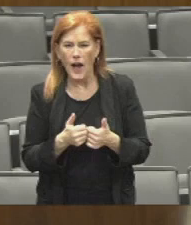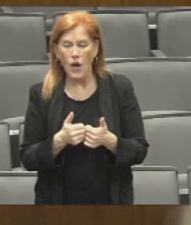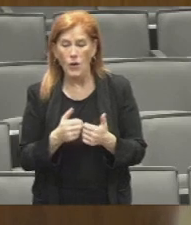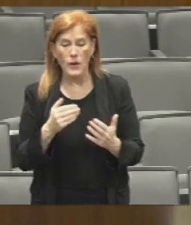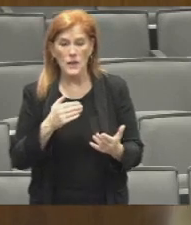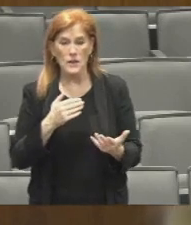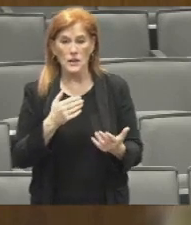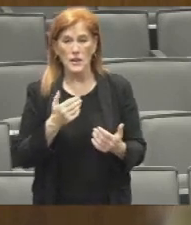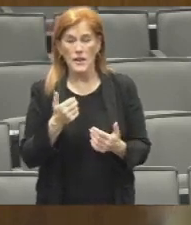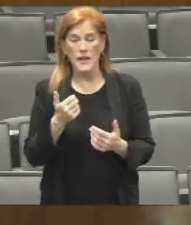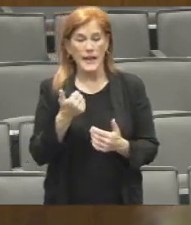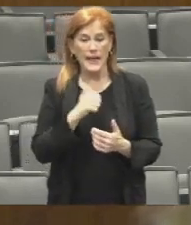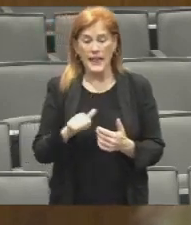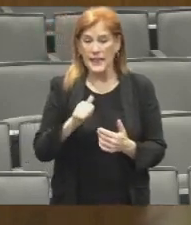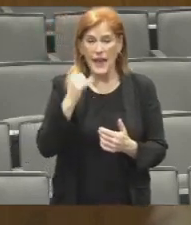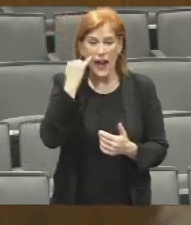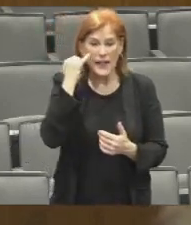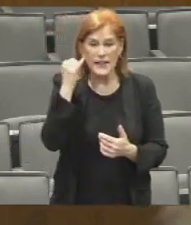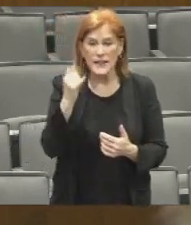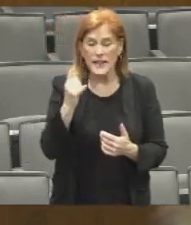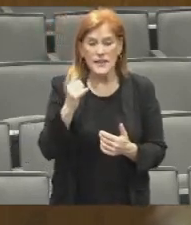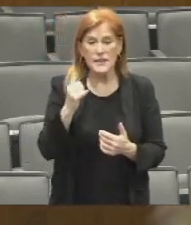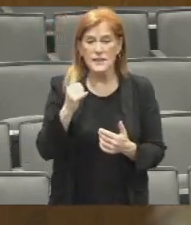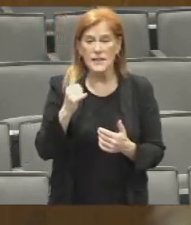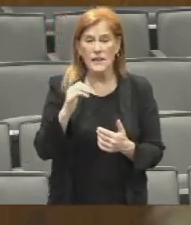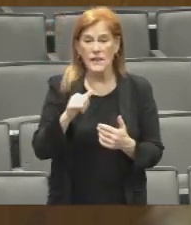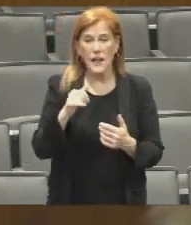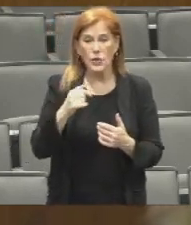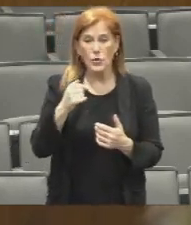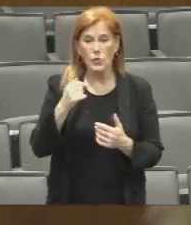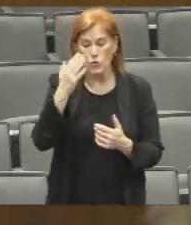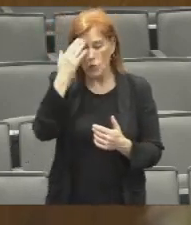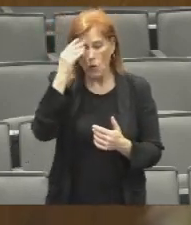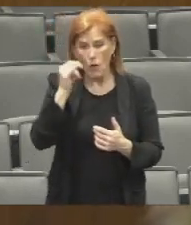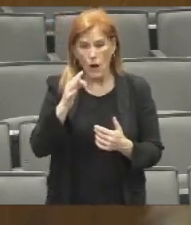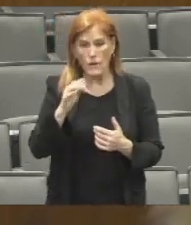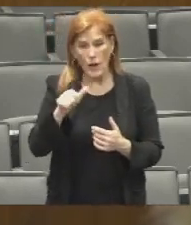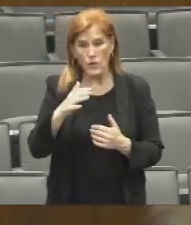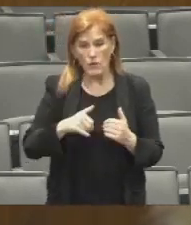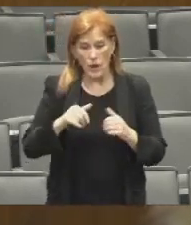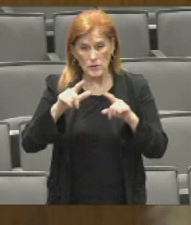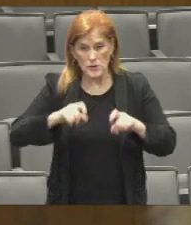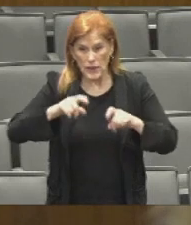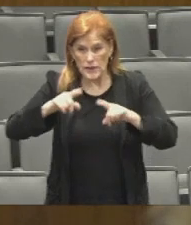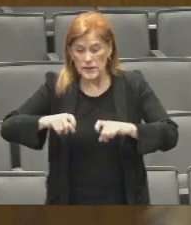hypothesis or anything you're thinking other than the testing piece? Is it,